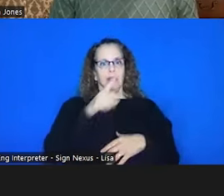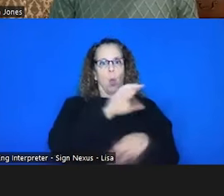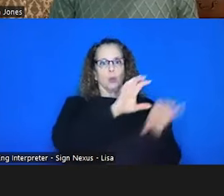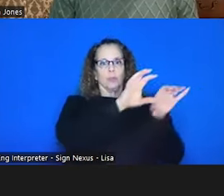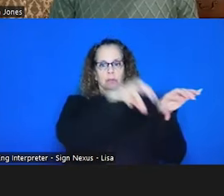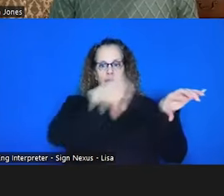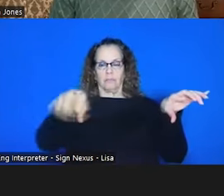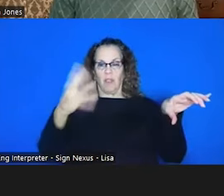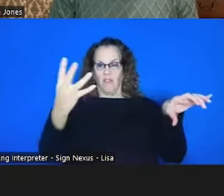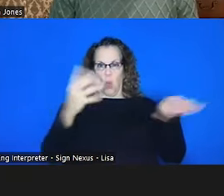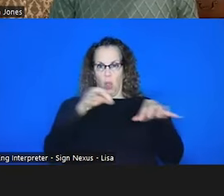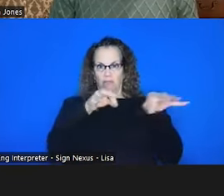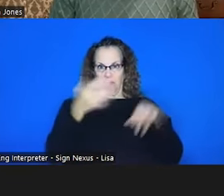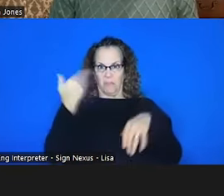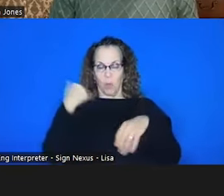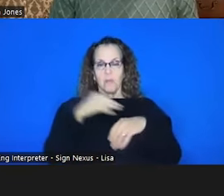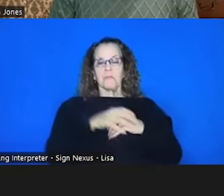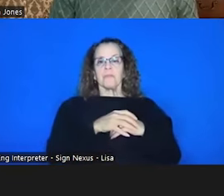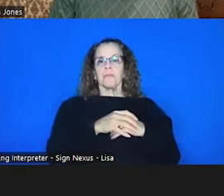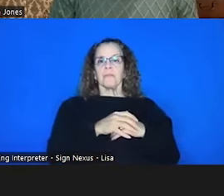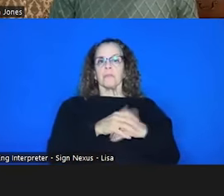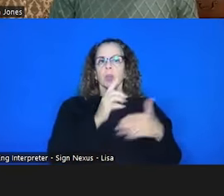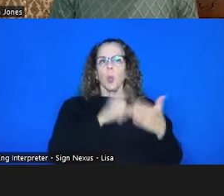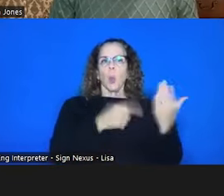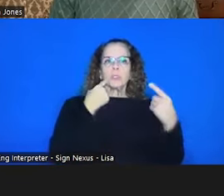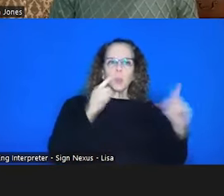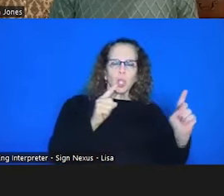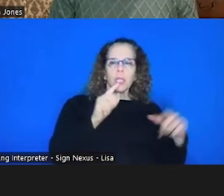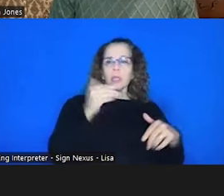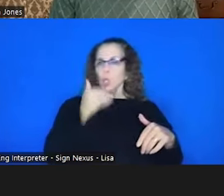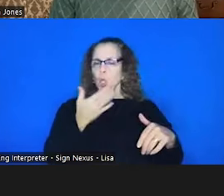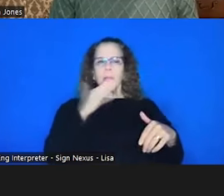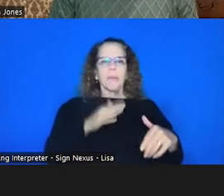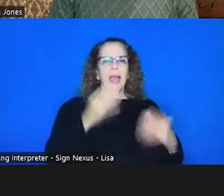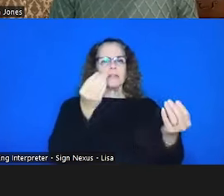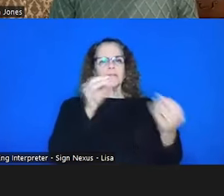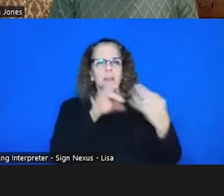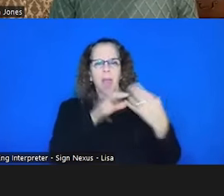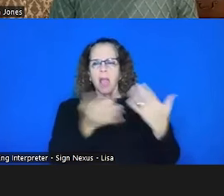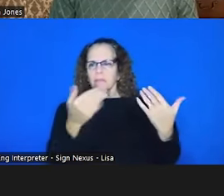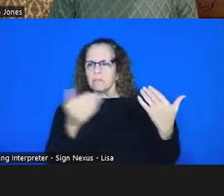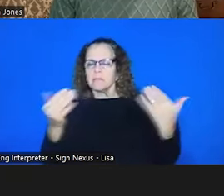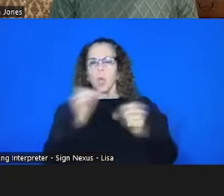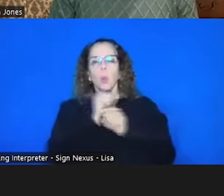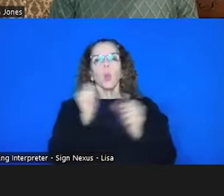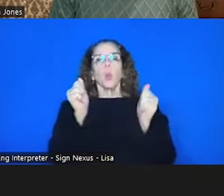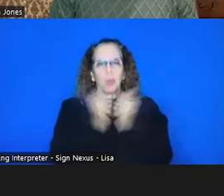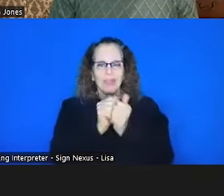working. What is good, what is bad, what do we need to change, and working with the staff so that staff